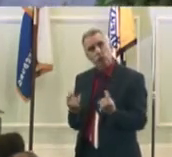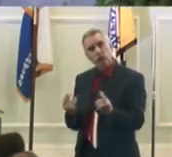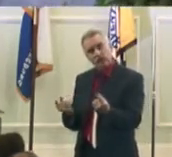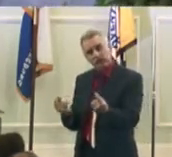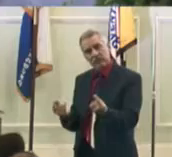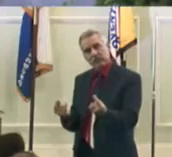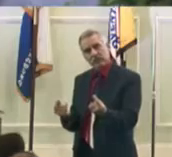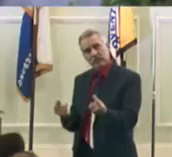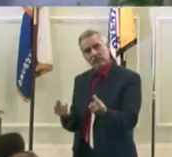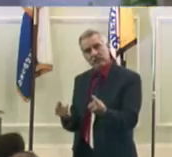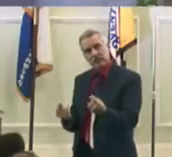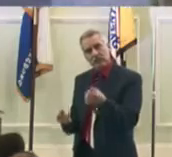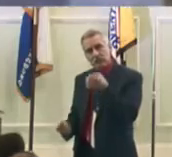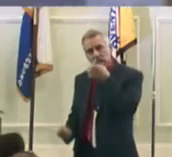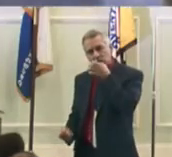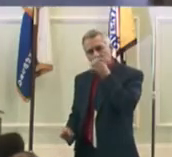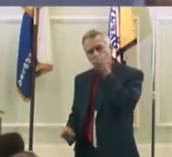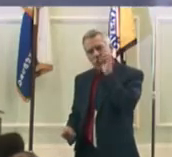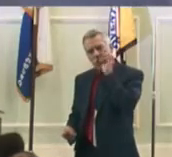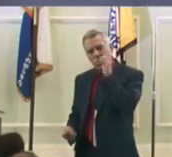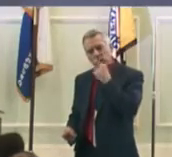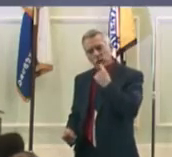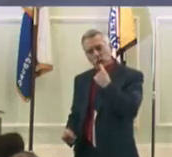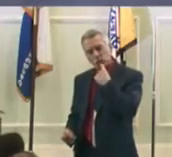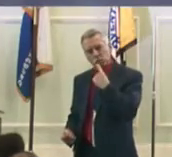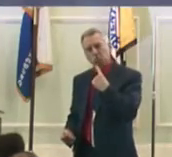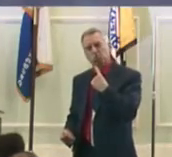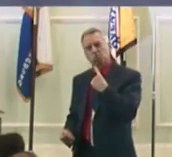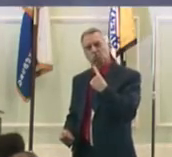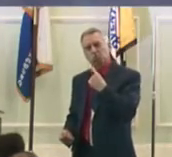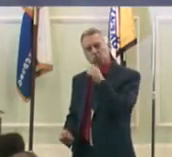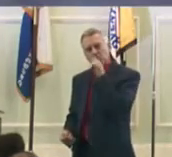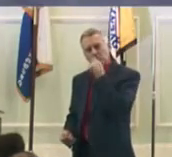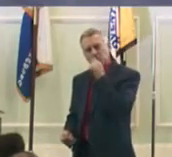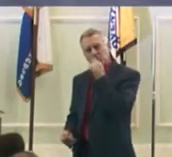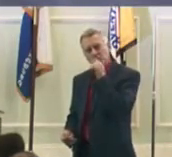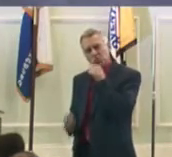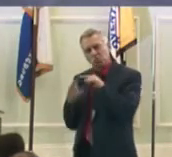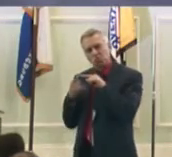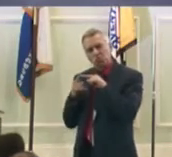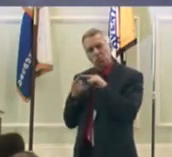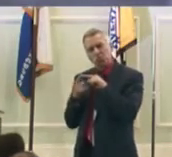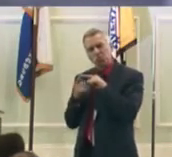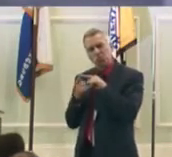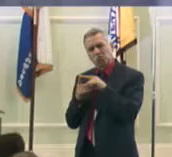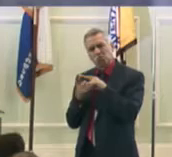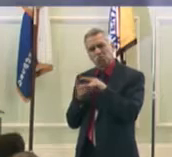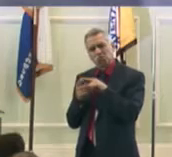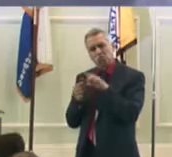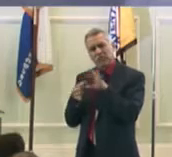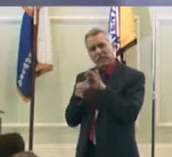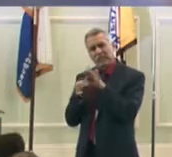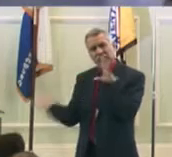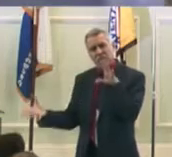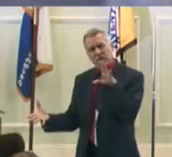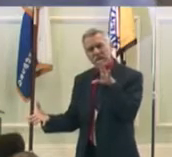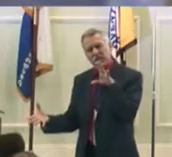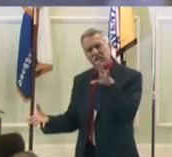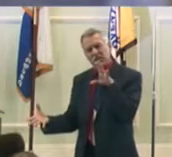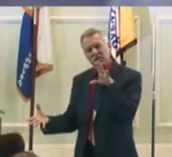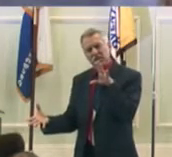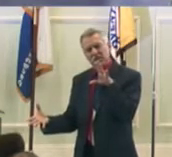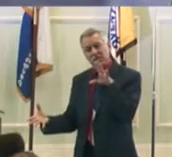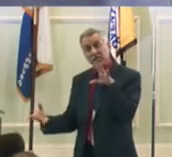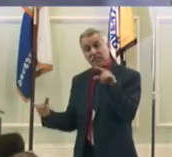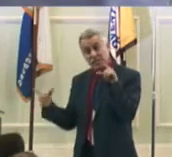and get up. He was sweating at one point, blood. He said, I'm going to do it on their behalf. That's what this season is about. He did it for you